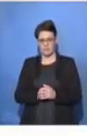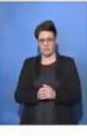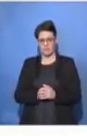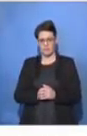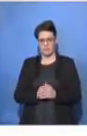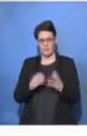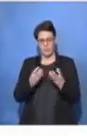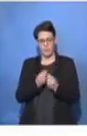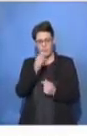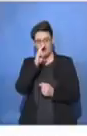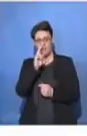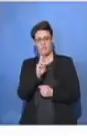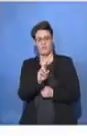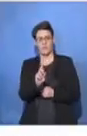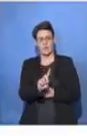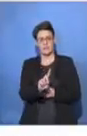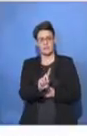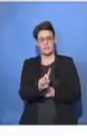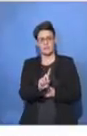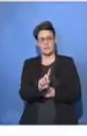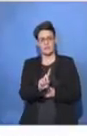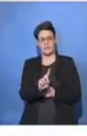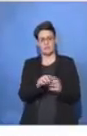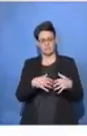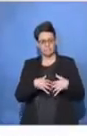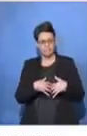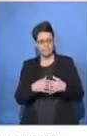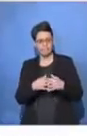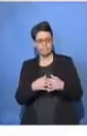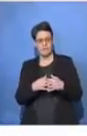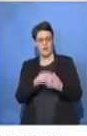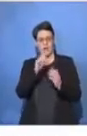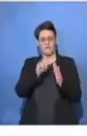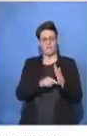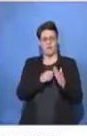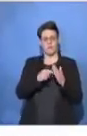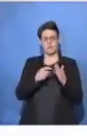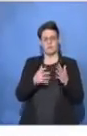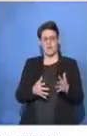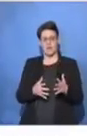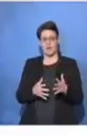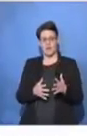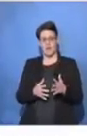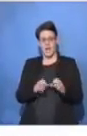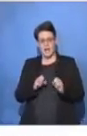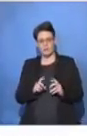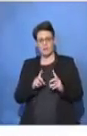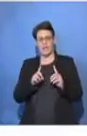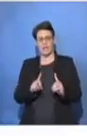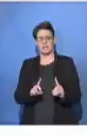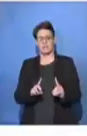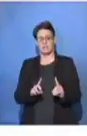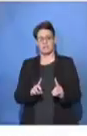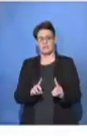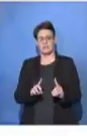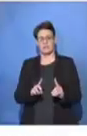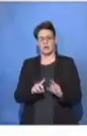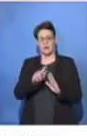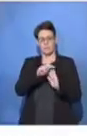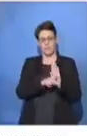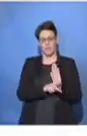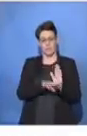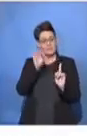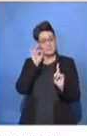with a view of designing and implementing voter and civic education programs